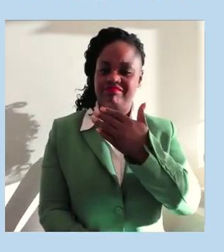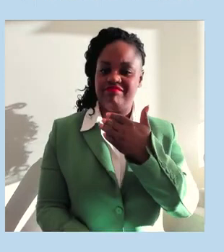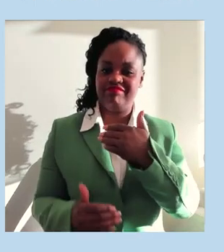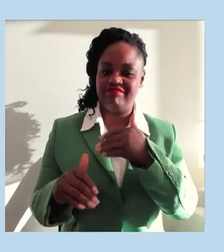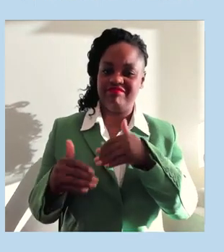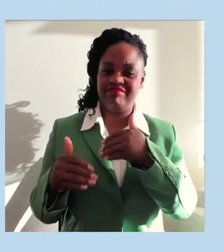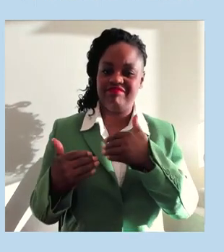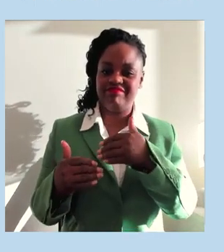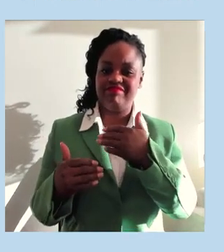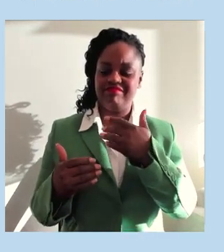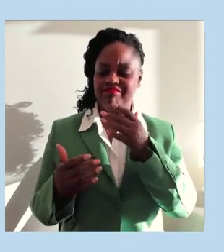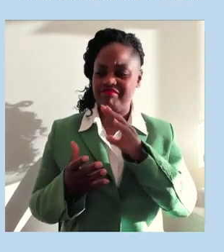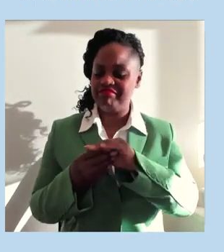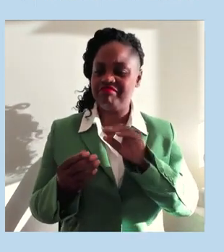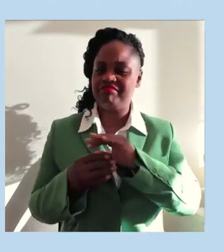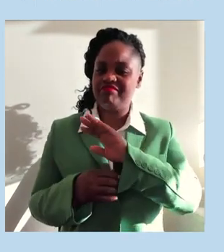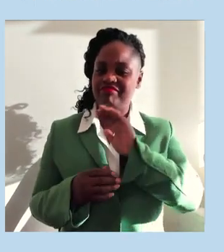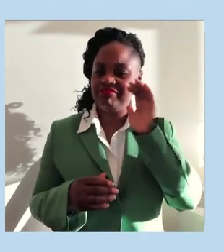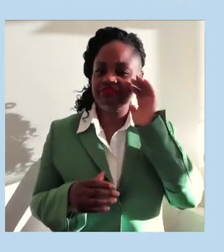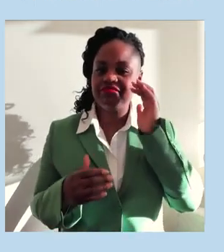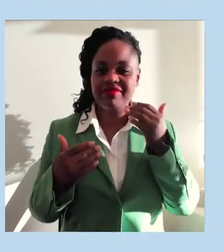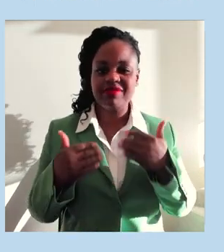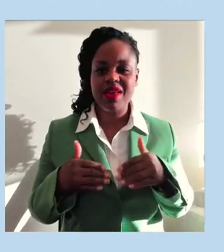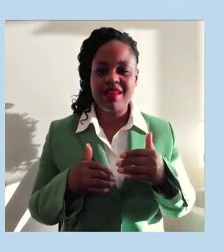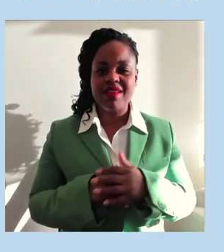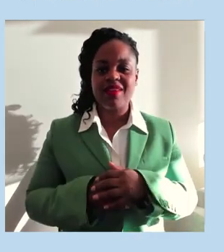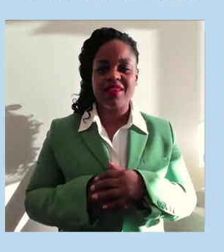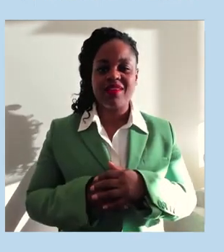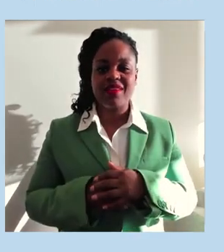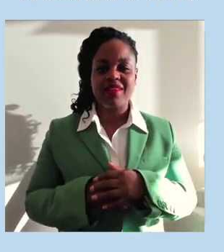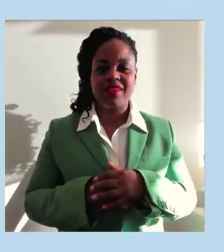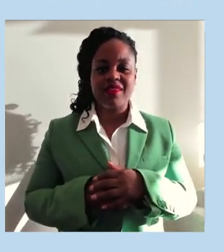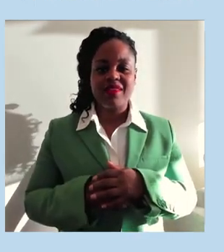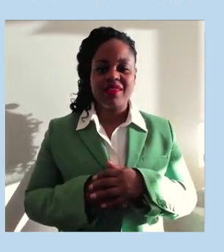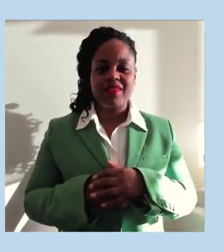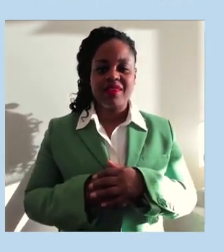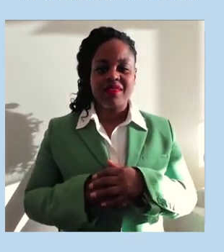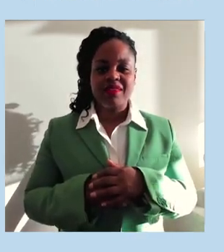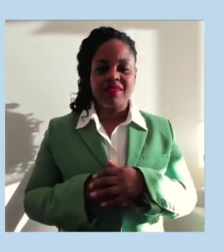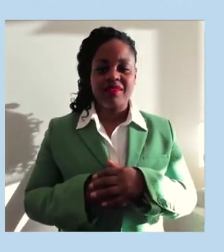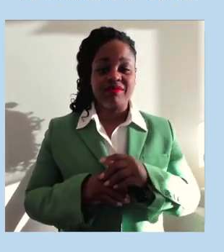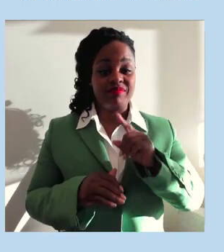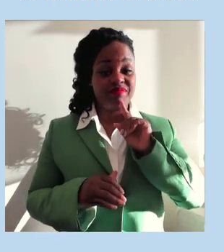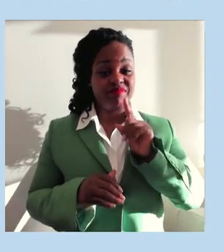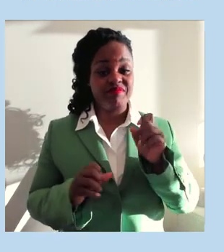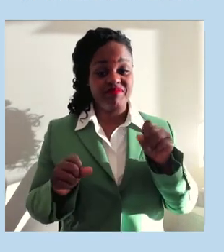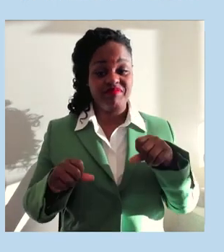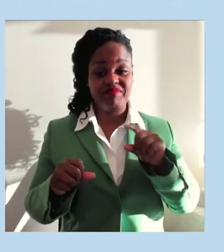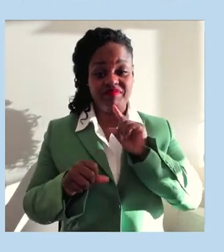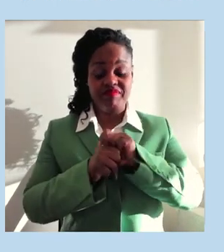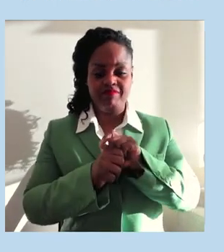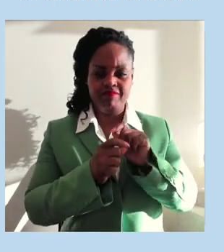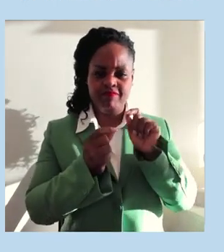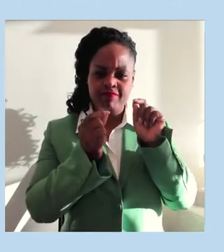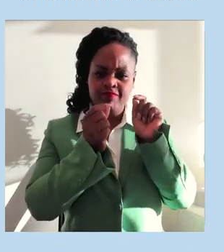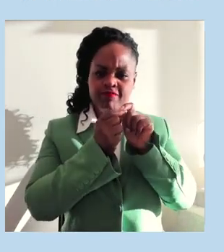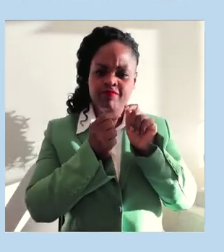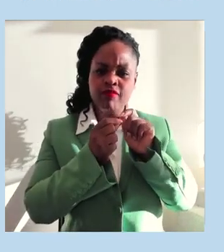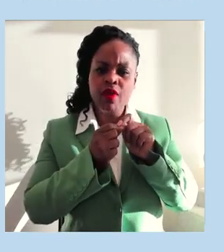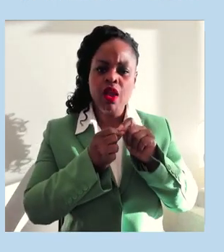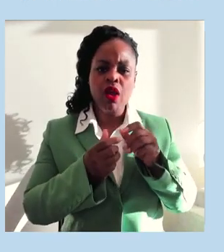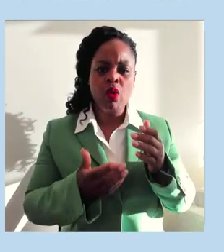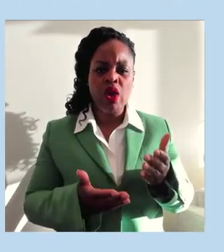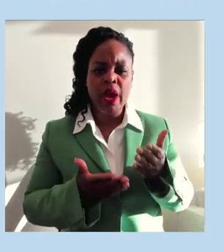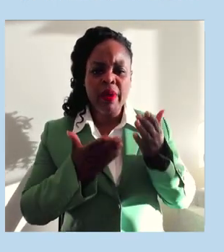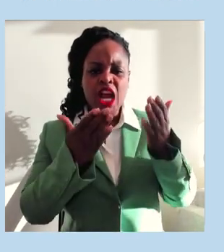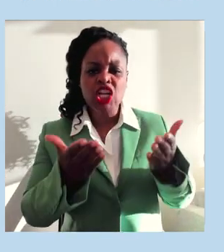really listen to the very specific, very practical guidance that you just gave. And I actually just have to take a minute.